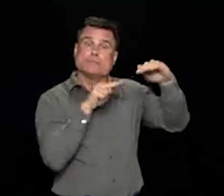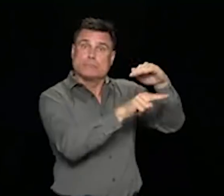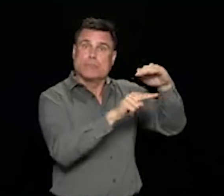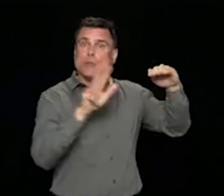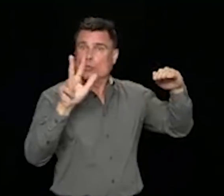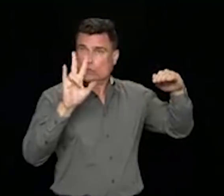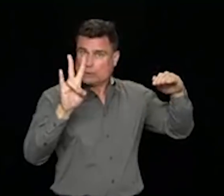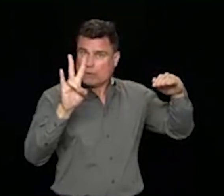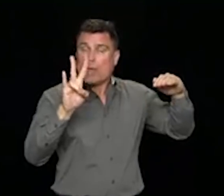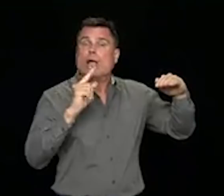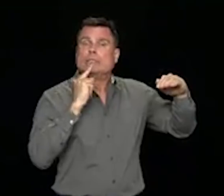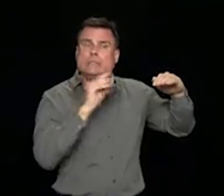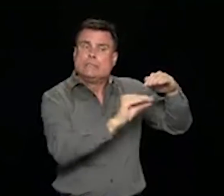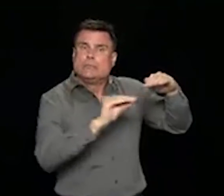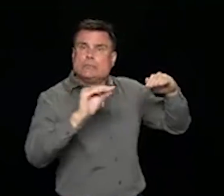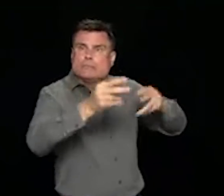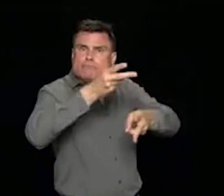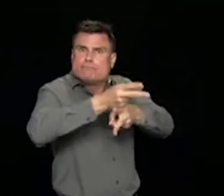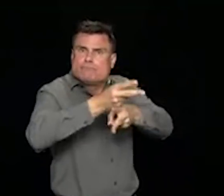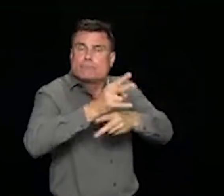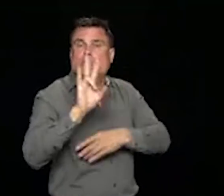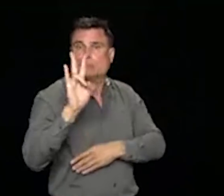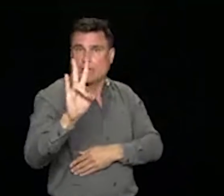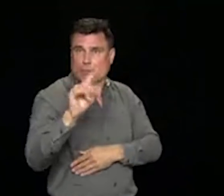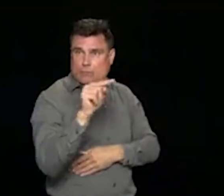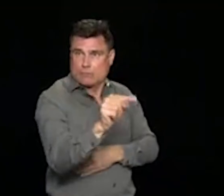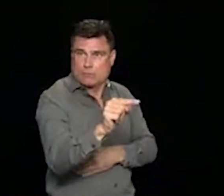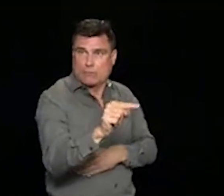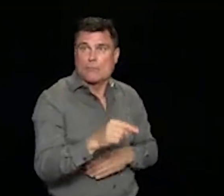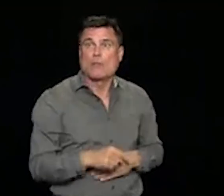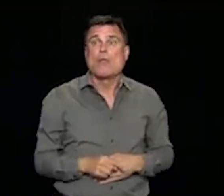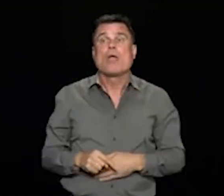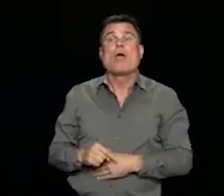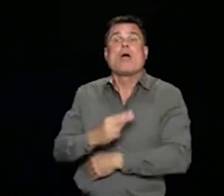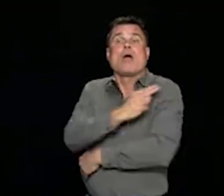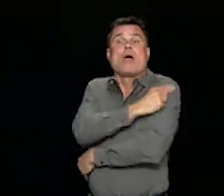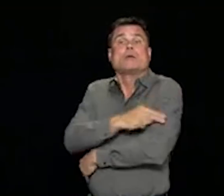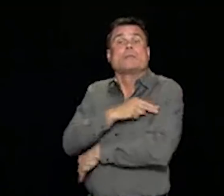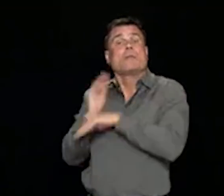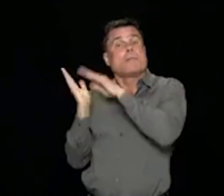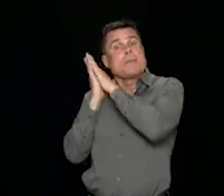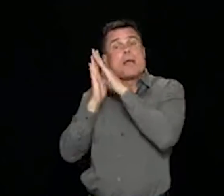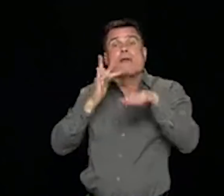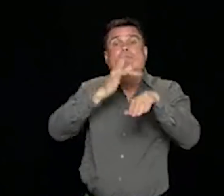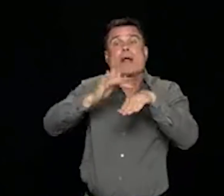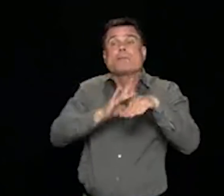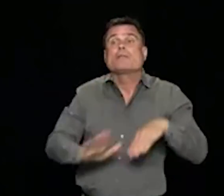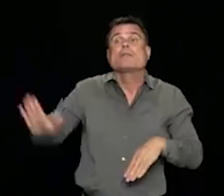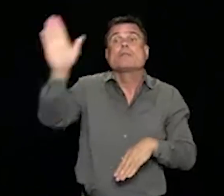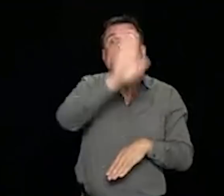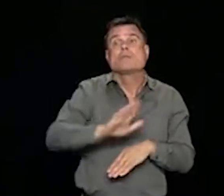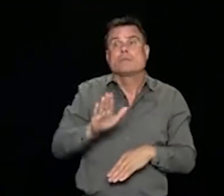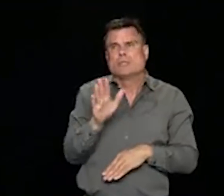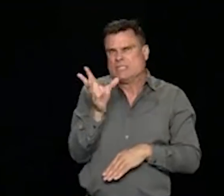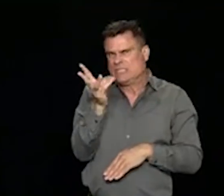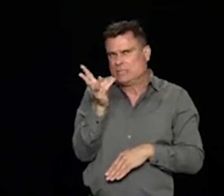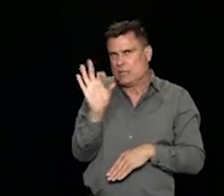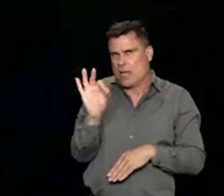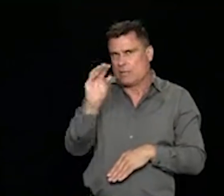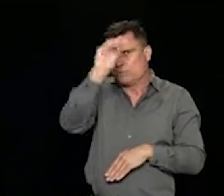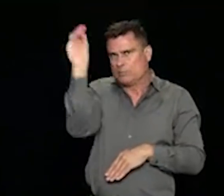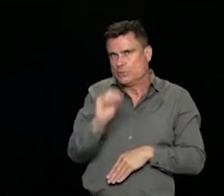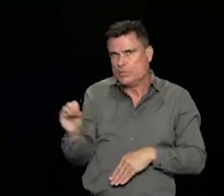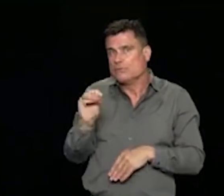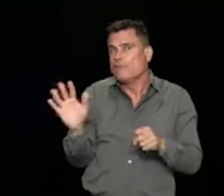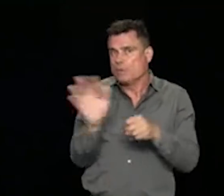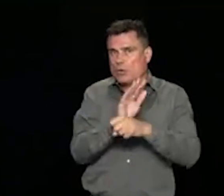about 69%, our occupancy rate is up to about 69% in BC hospitals across the board, still around 50%